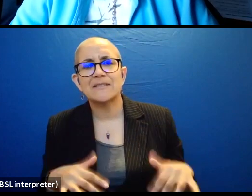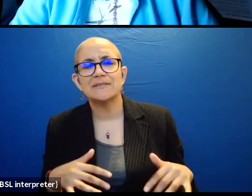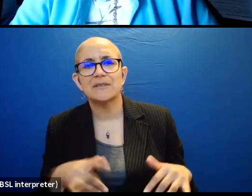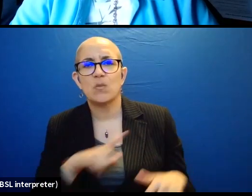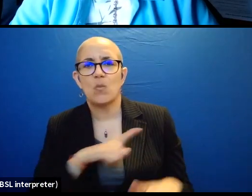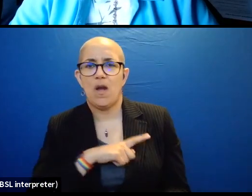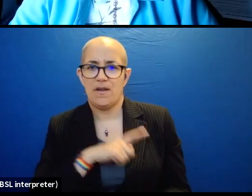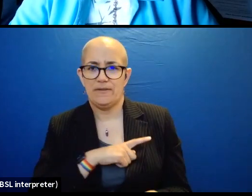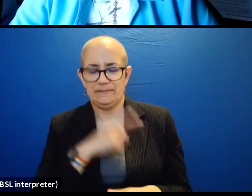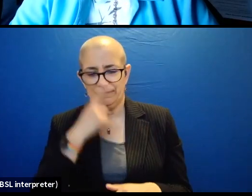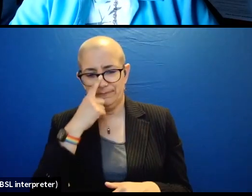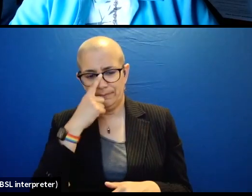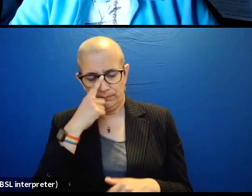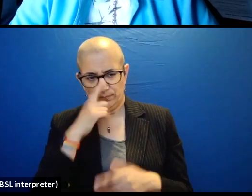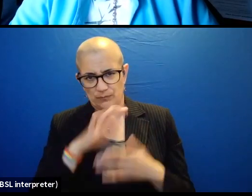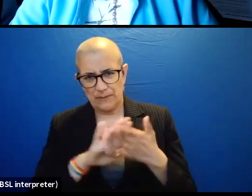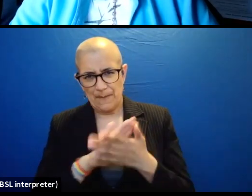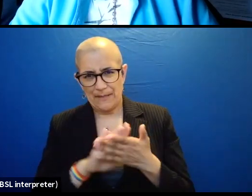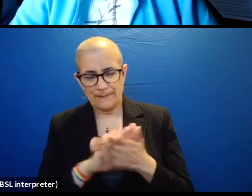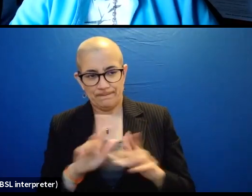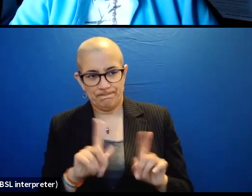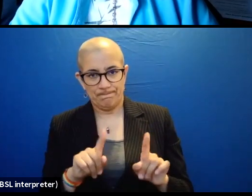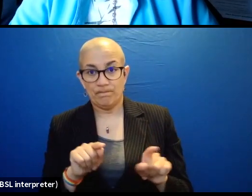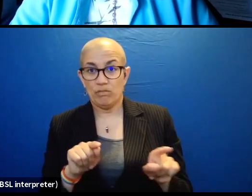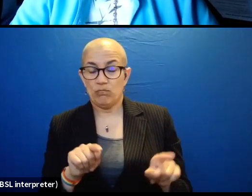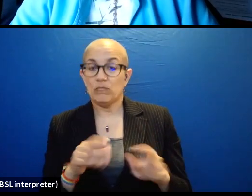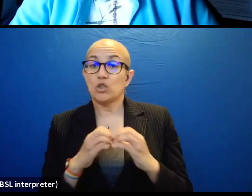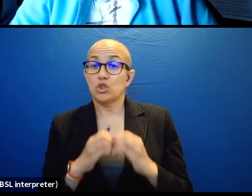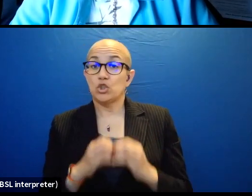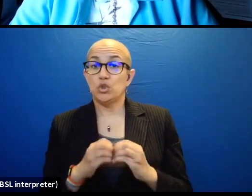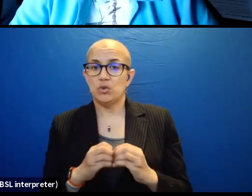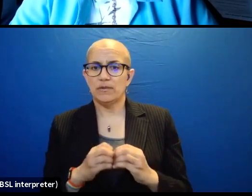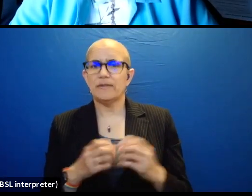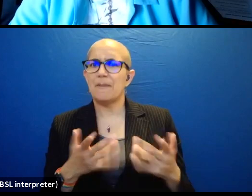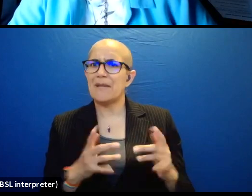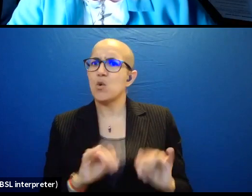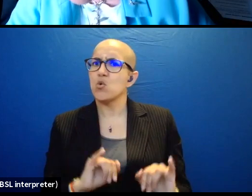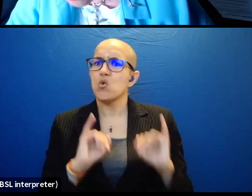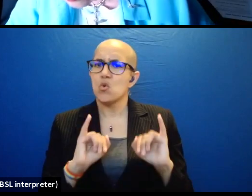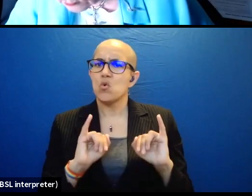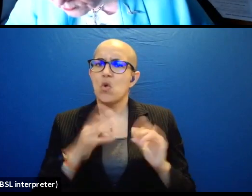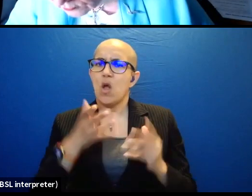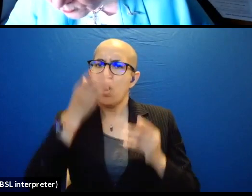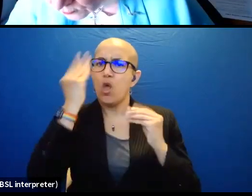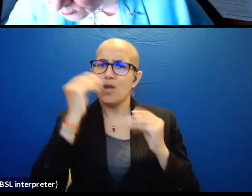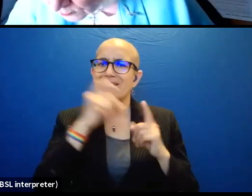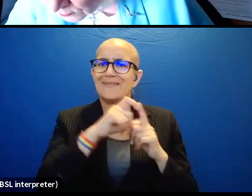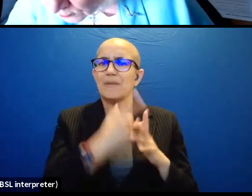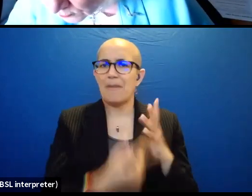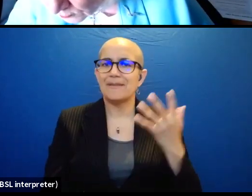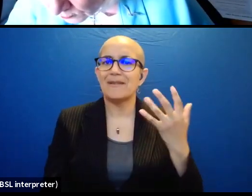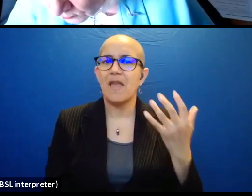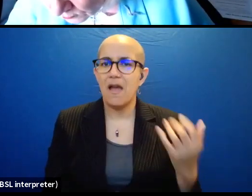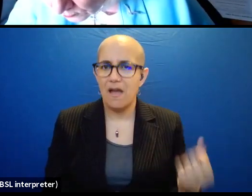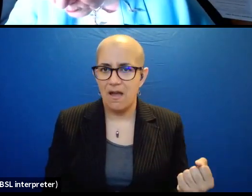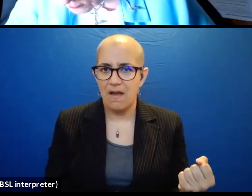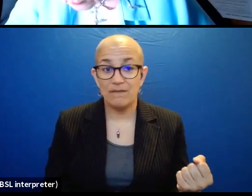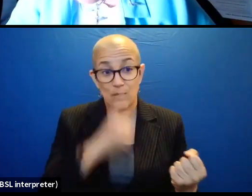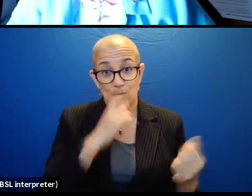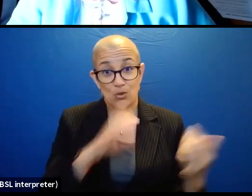was what it meant was that those students who had some quite severe learning disabilities would be able to come to